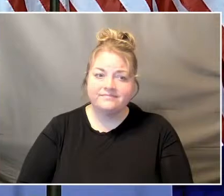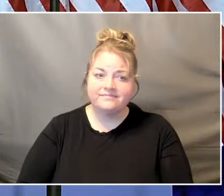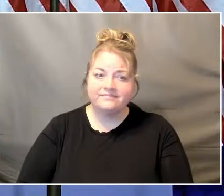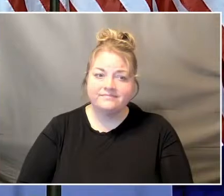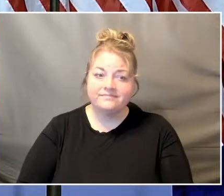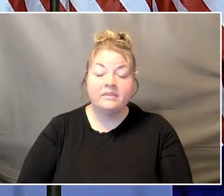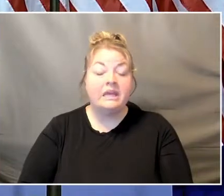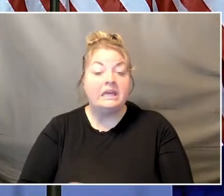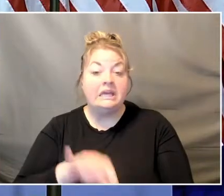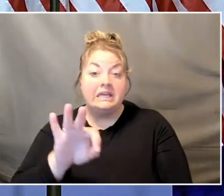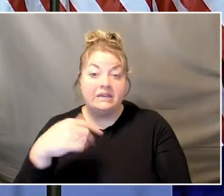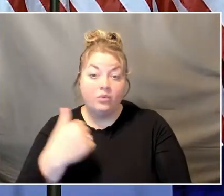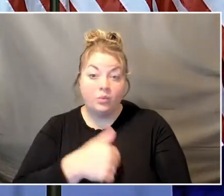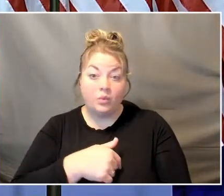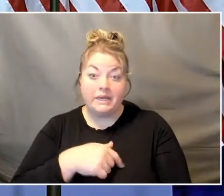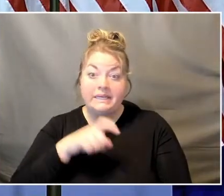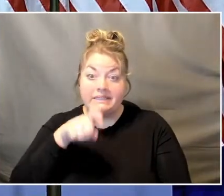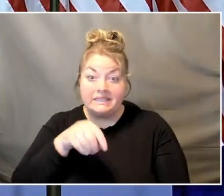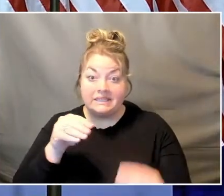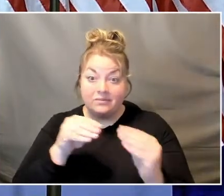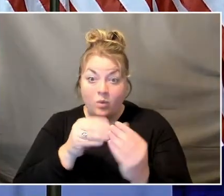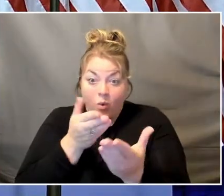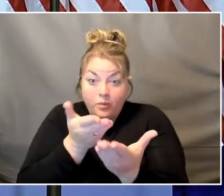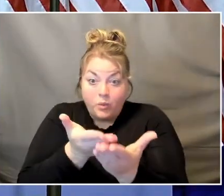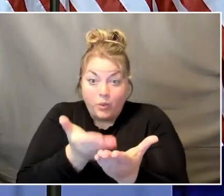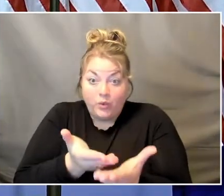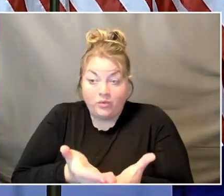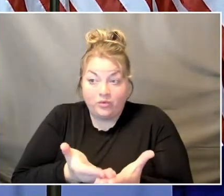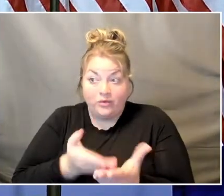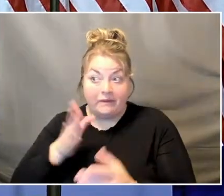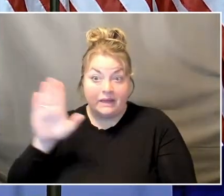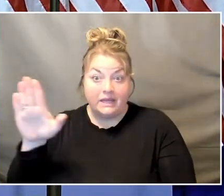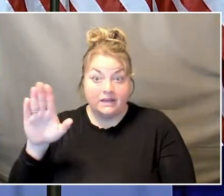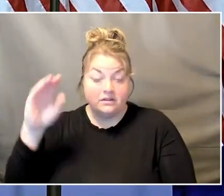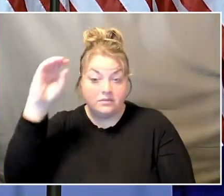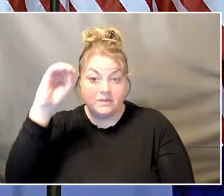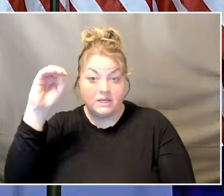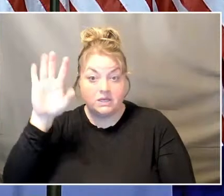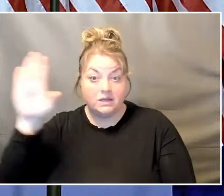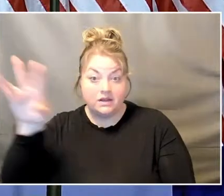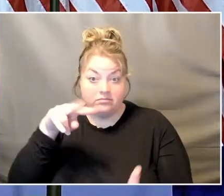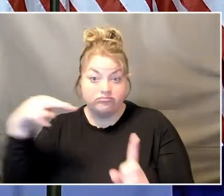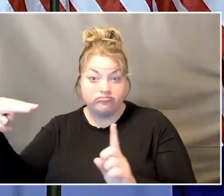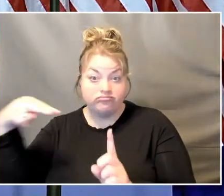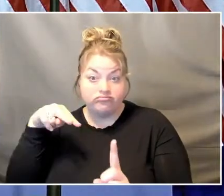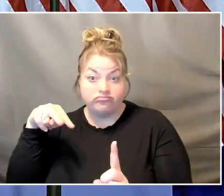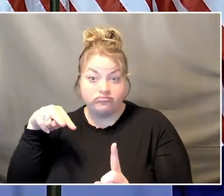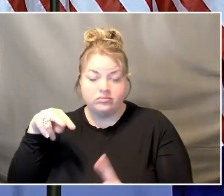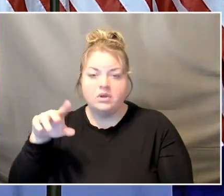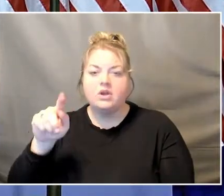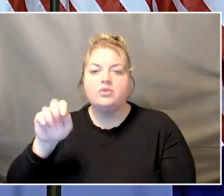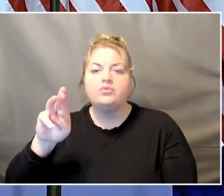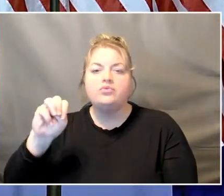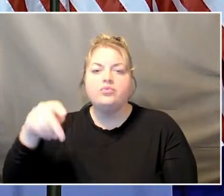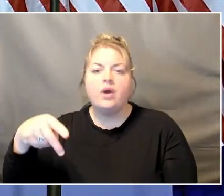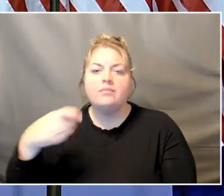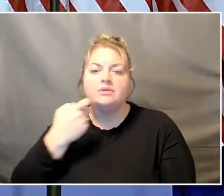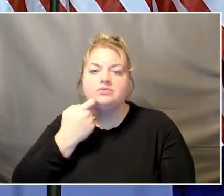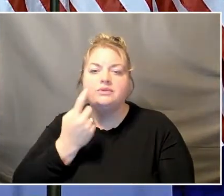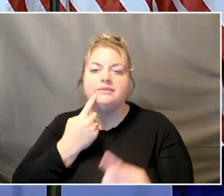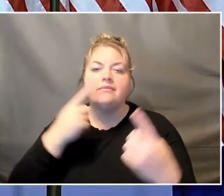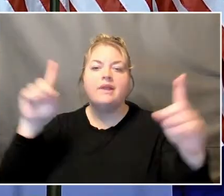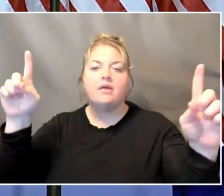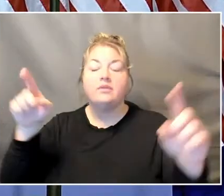And if we needed any more proof on where he stands on this issue, Donald Trump just announced he has